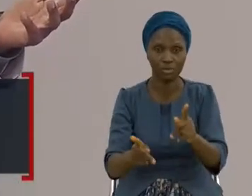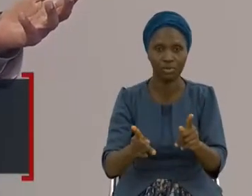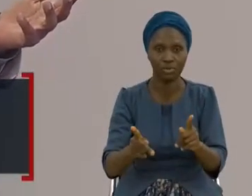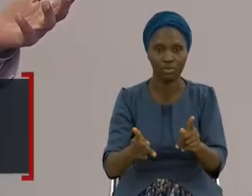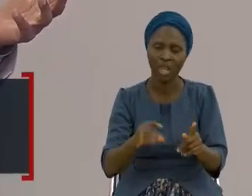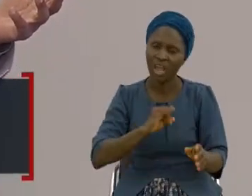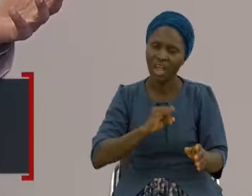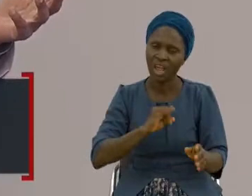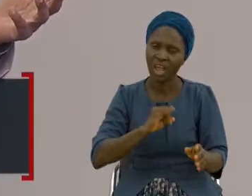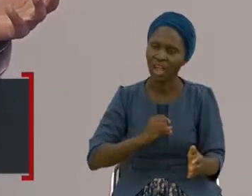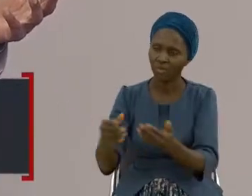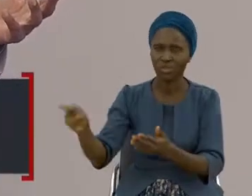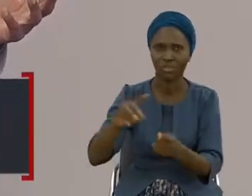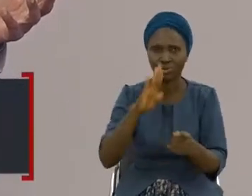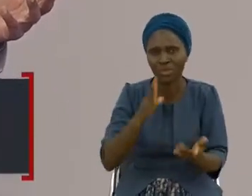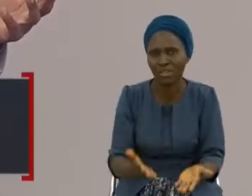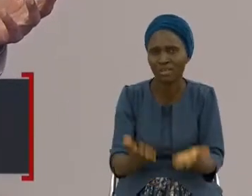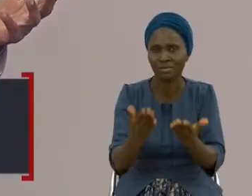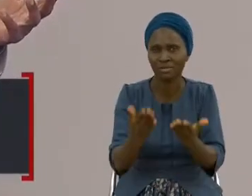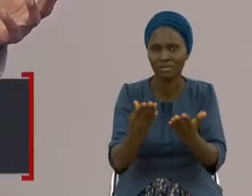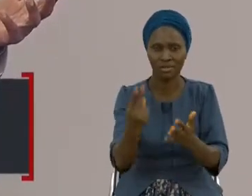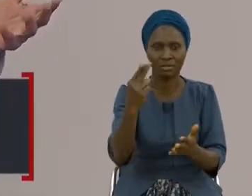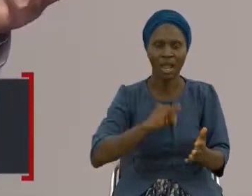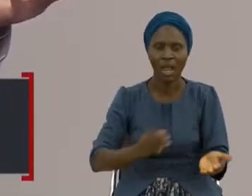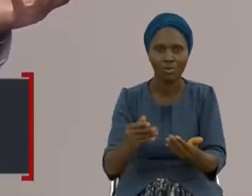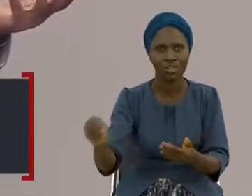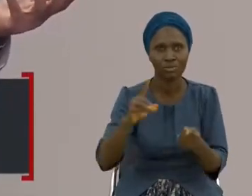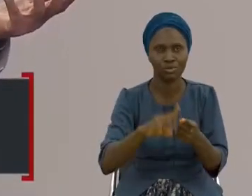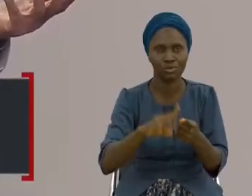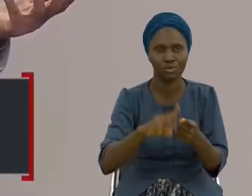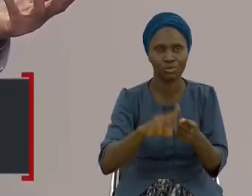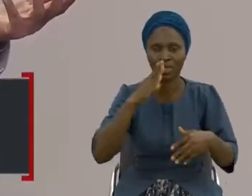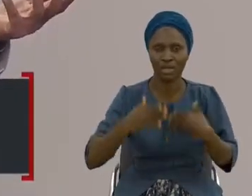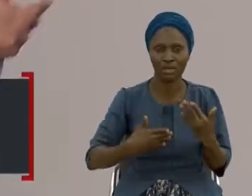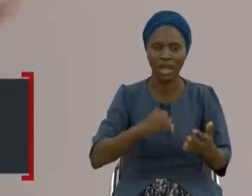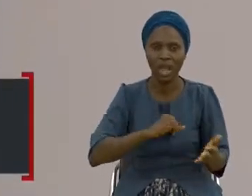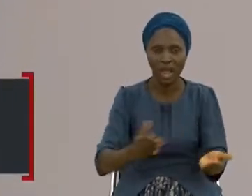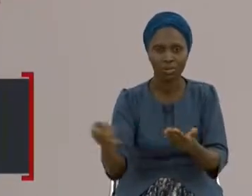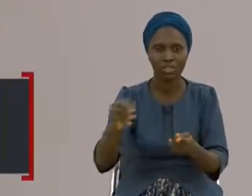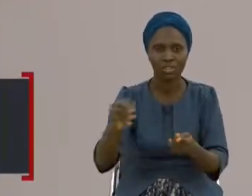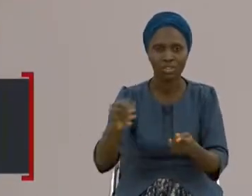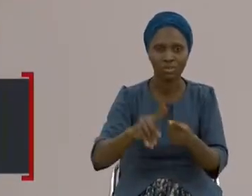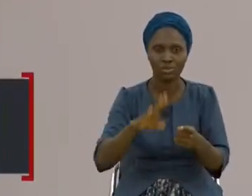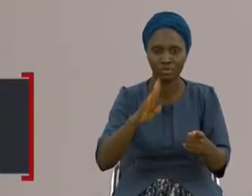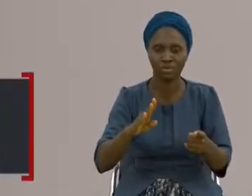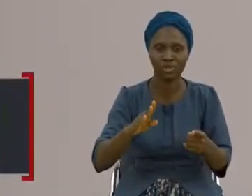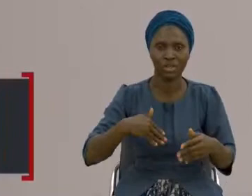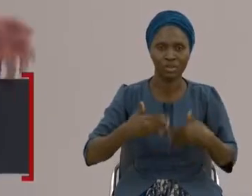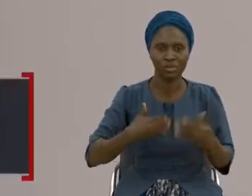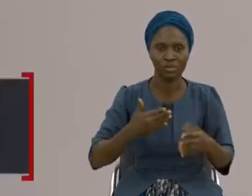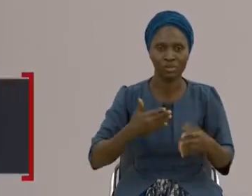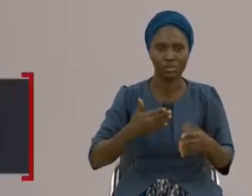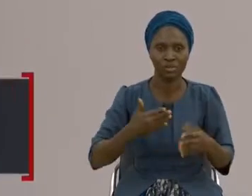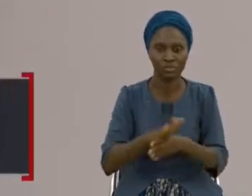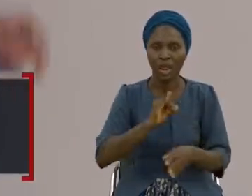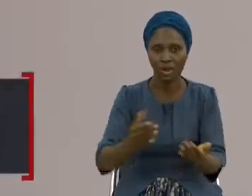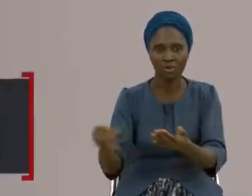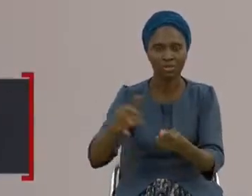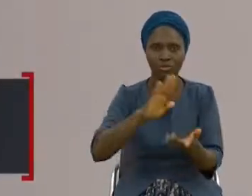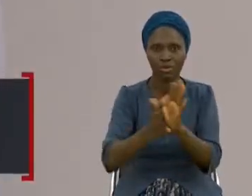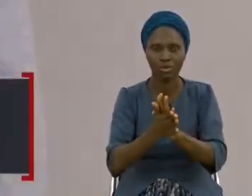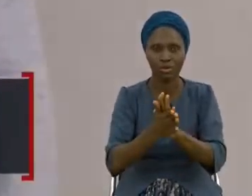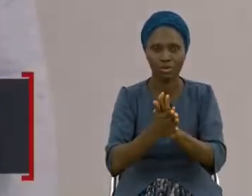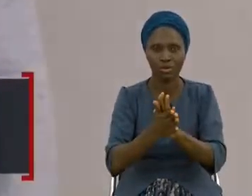happy i want them joyful i want them successful i want them progressing you can see